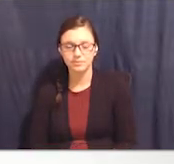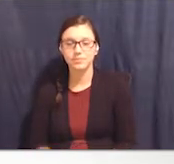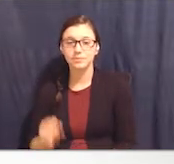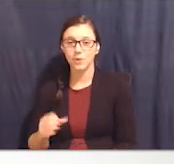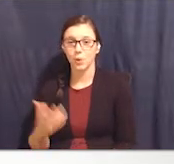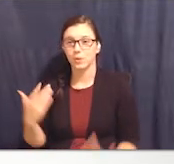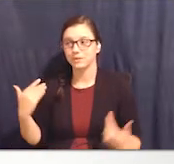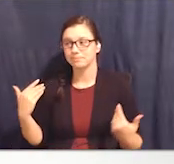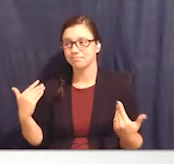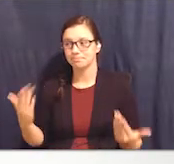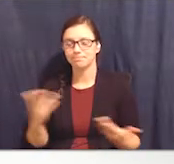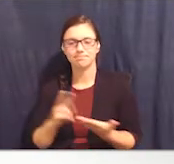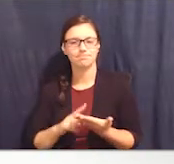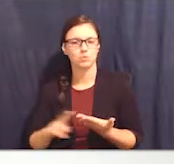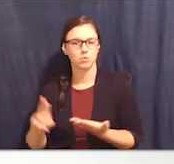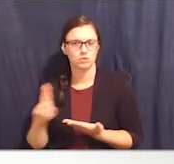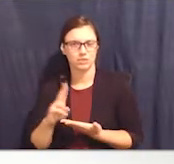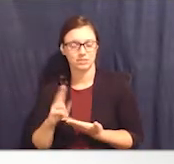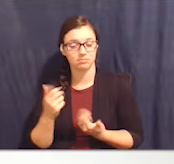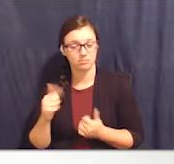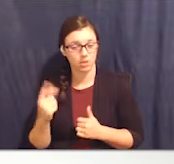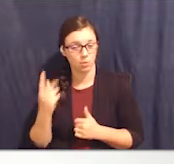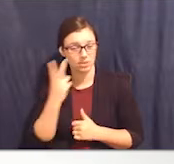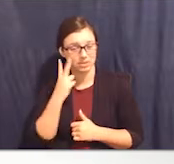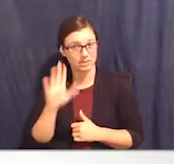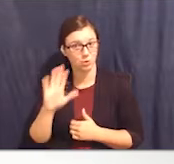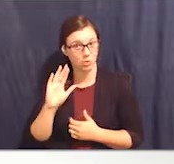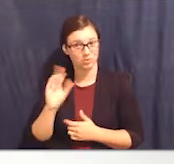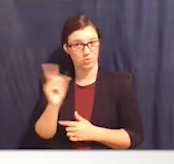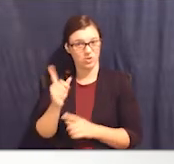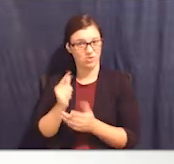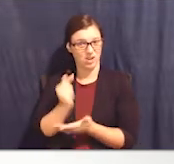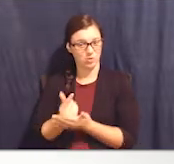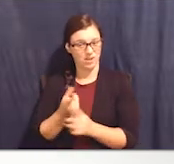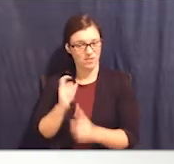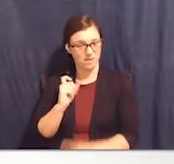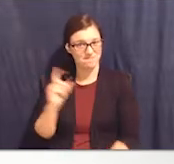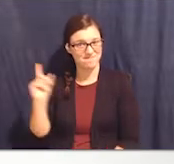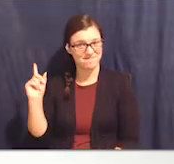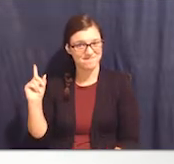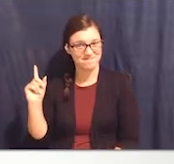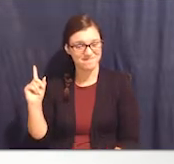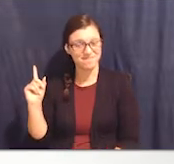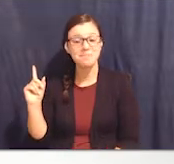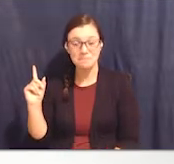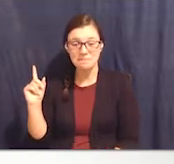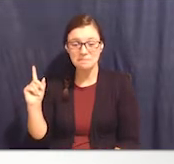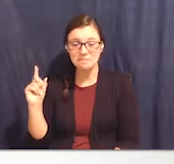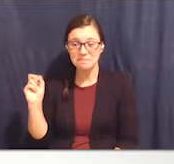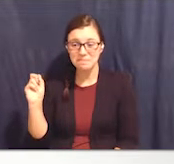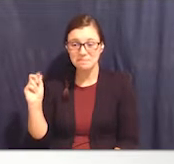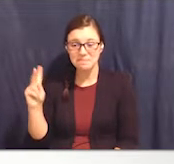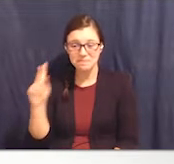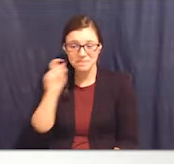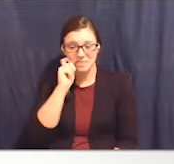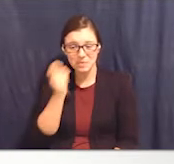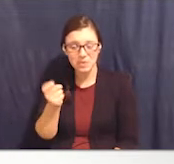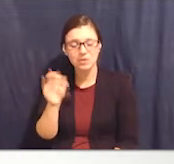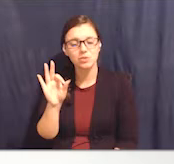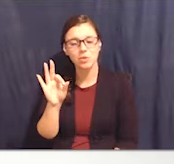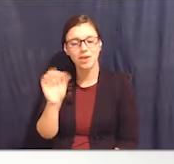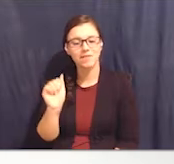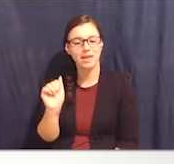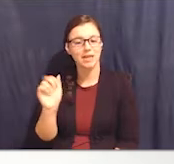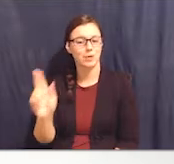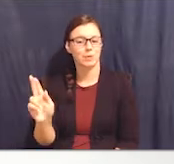Florida Post-Secondary Comprehensive Transition Program at UCF also. University of South Florida, St.